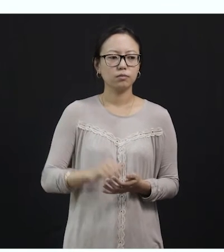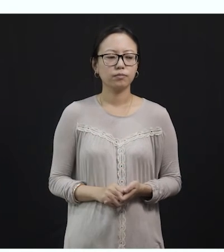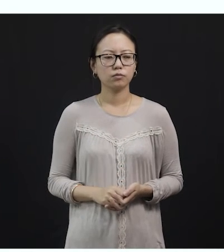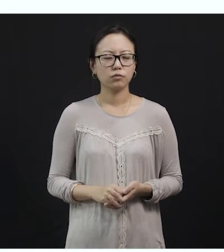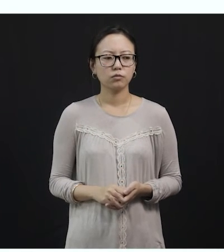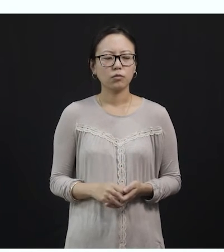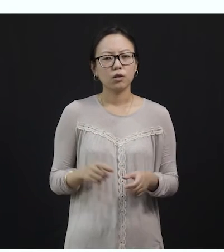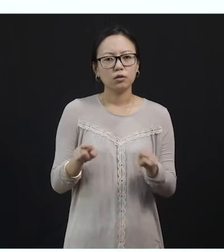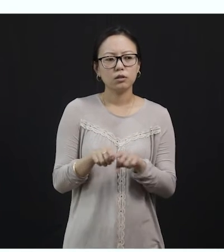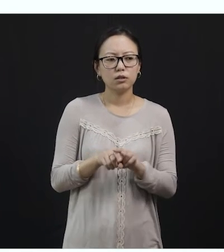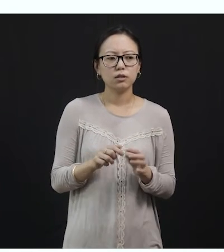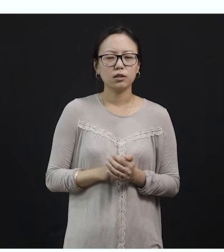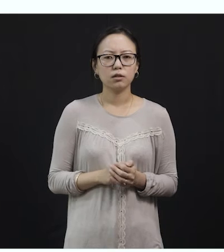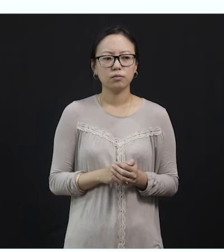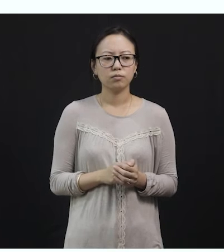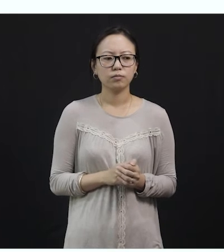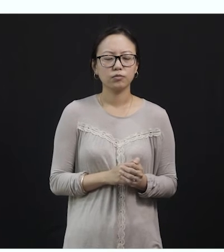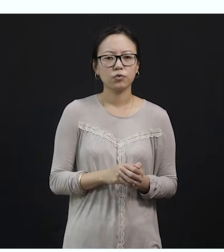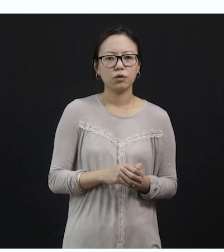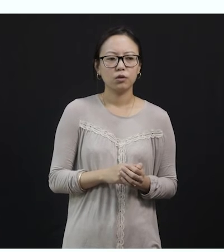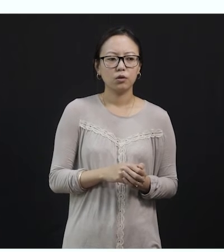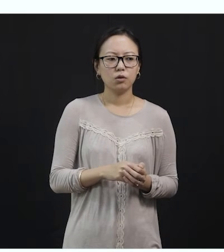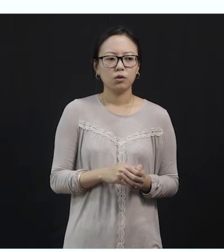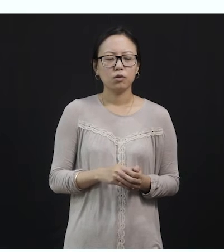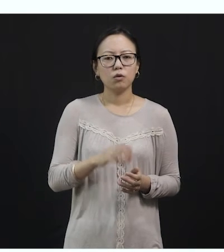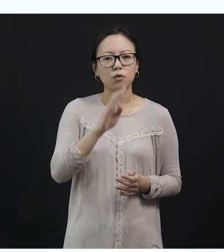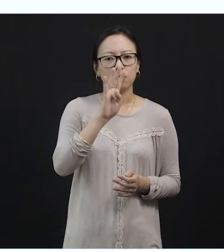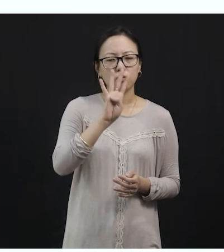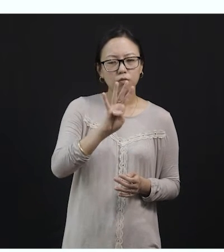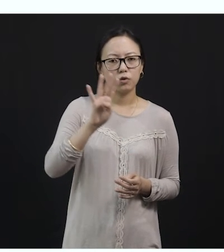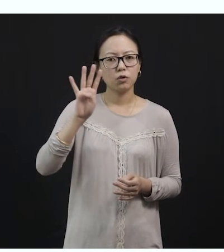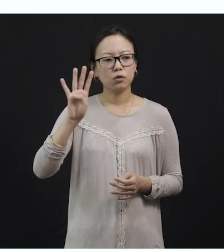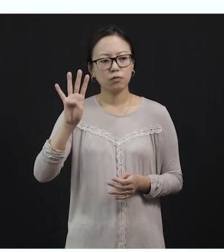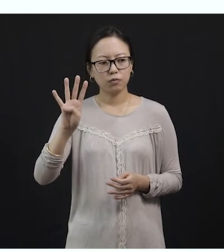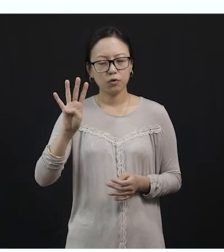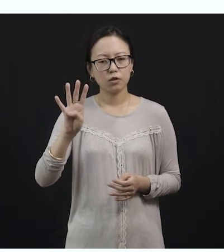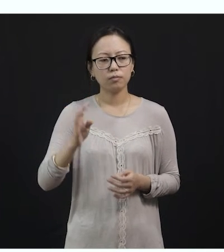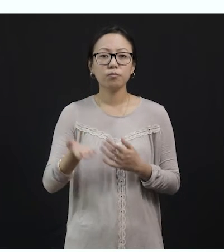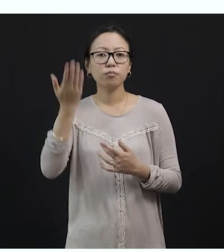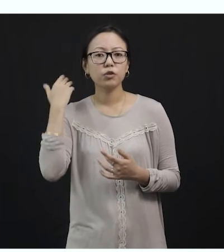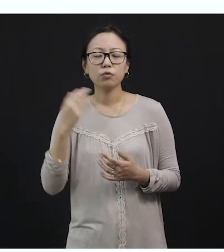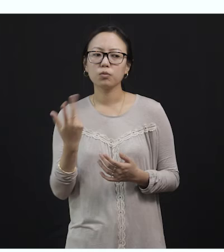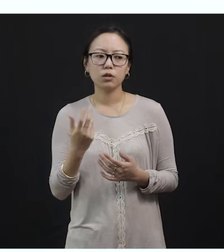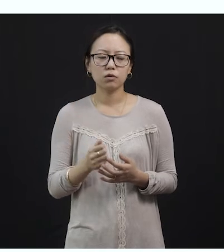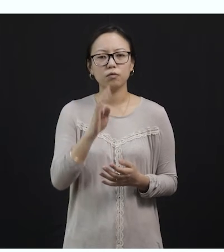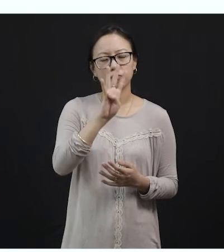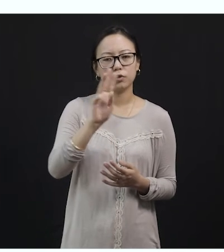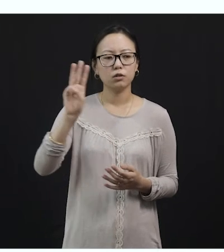the same way, you can solve this particular row. So this will be read as 43,